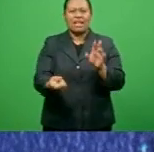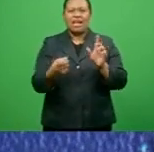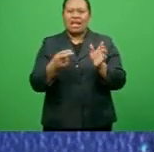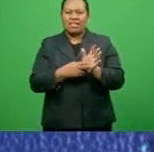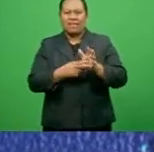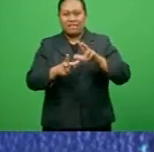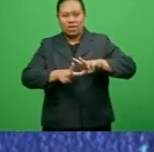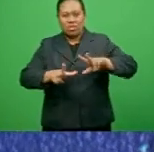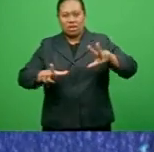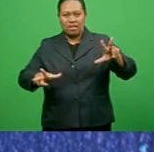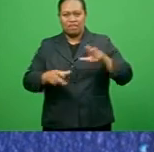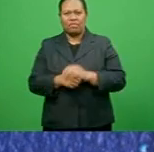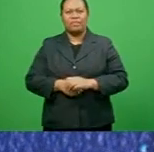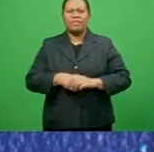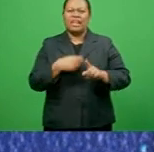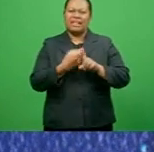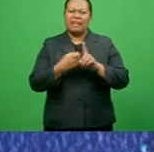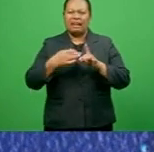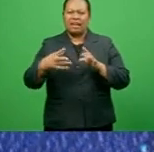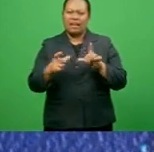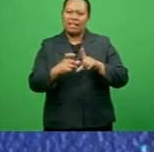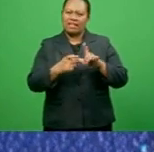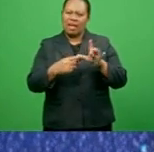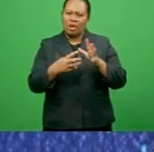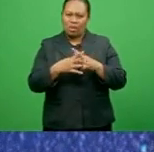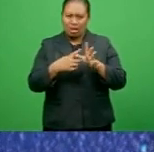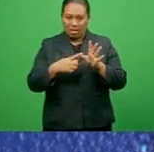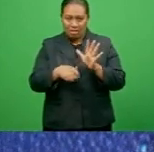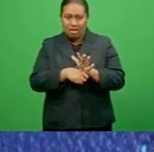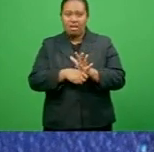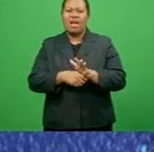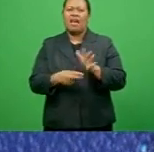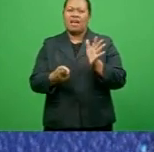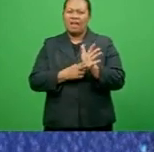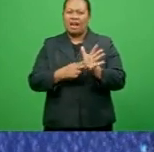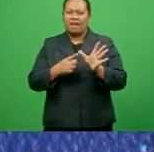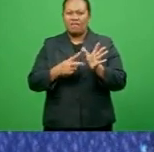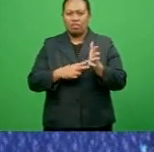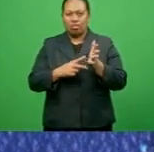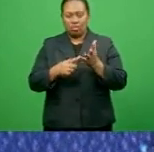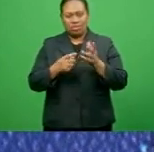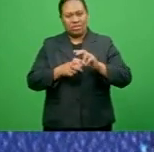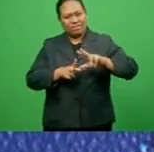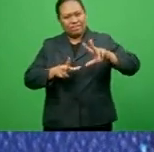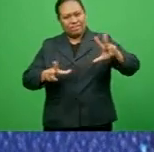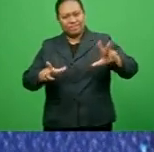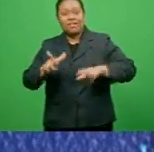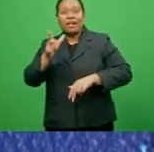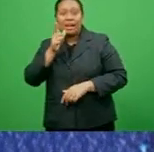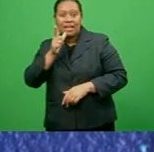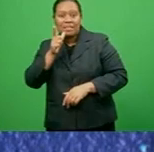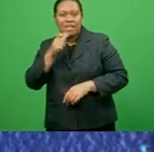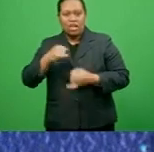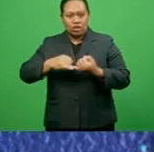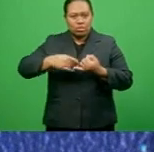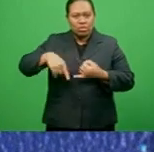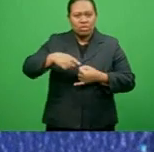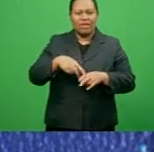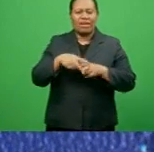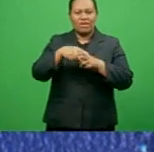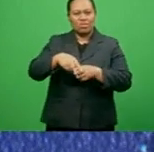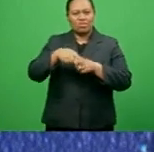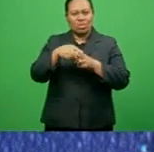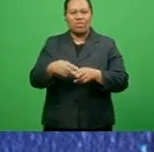Nakorotiki, Donge, Kilaka, Ndawara, Naviavia to Navutu in Vanuelevu, Lami to Suva, Nausori,